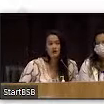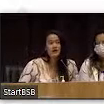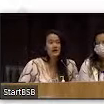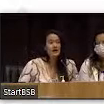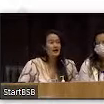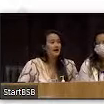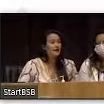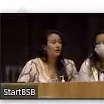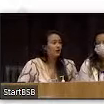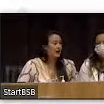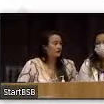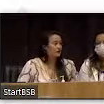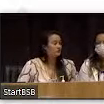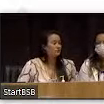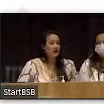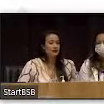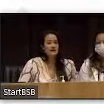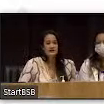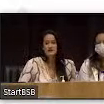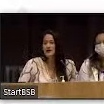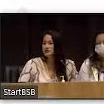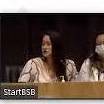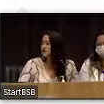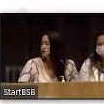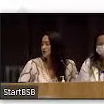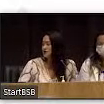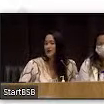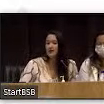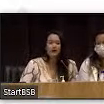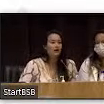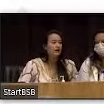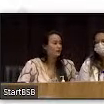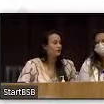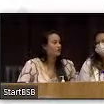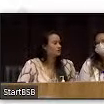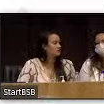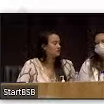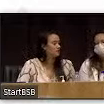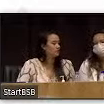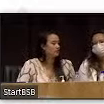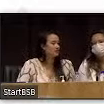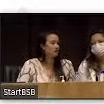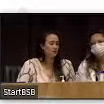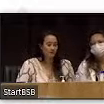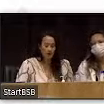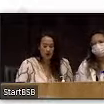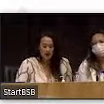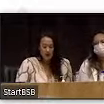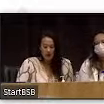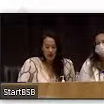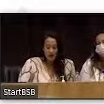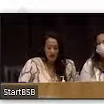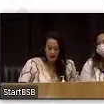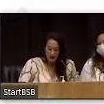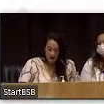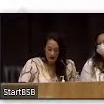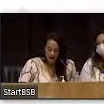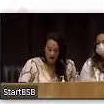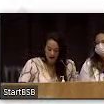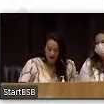of the surgical block, it is regulated for our institution.